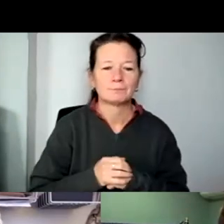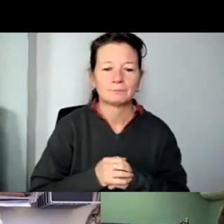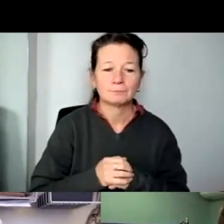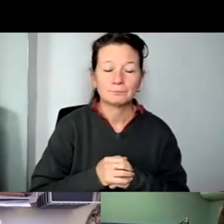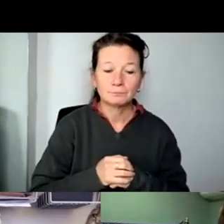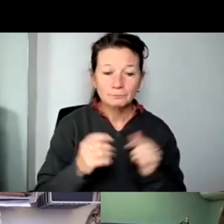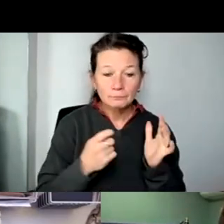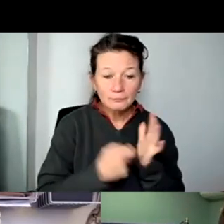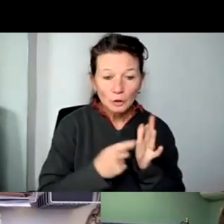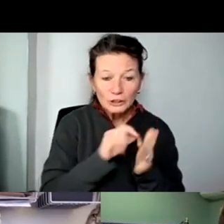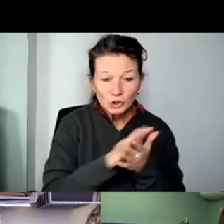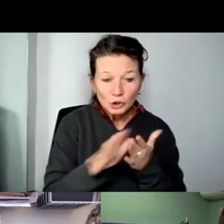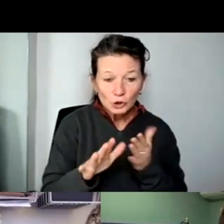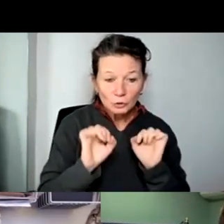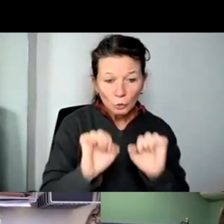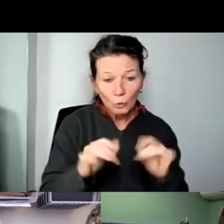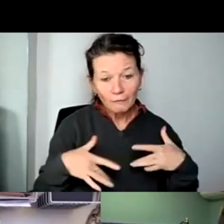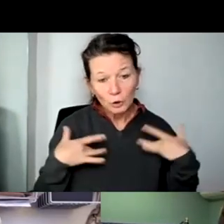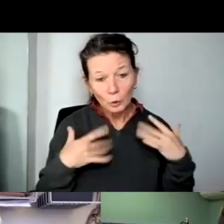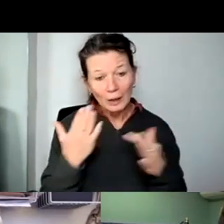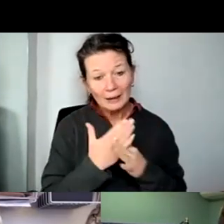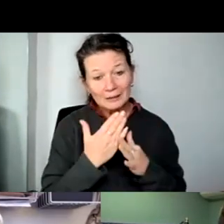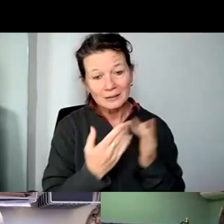what's your take on access riders?